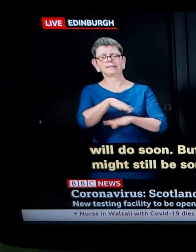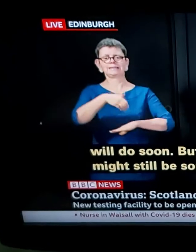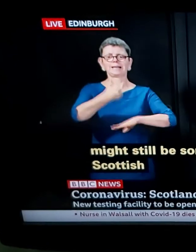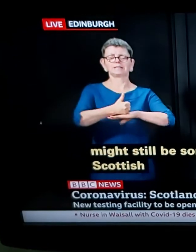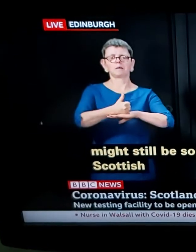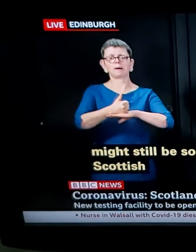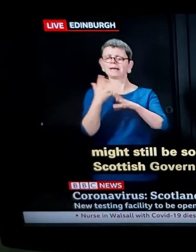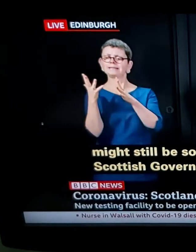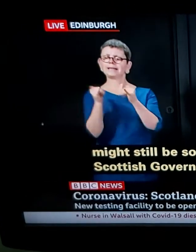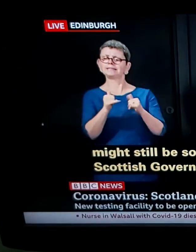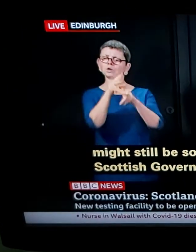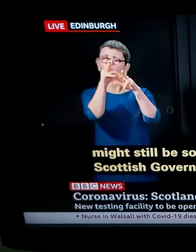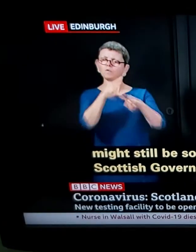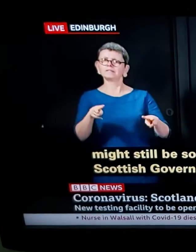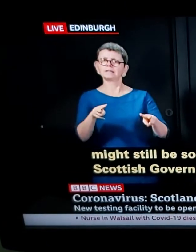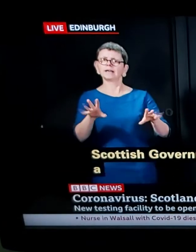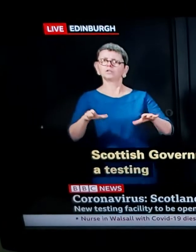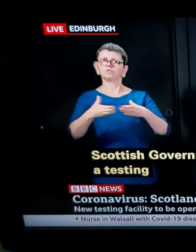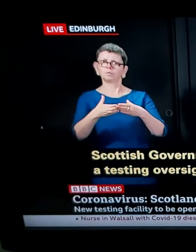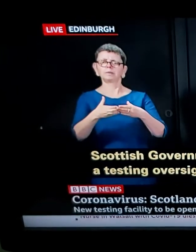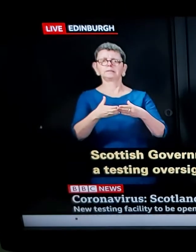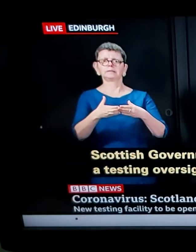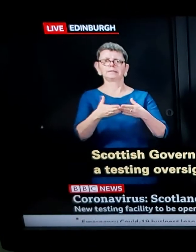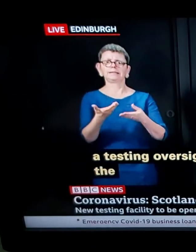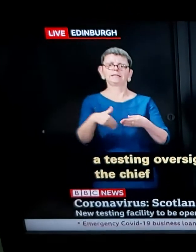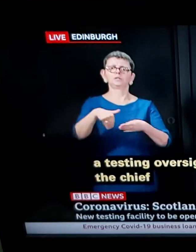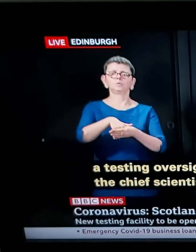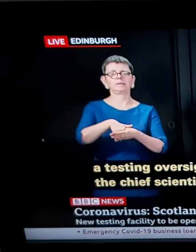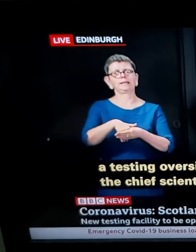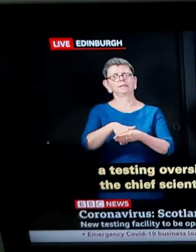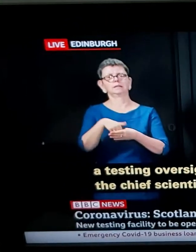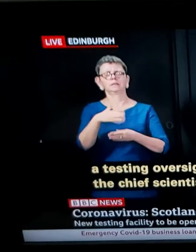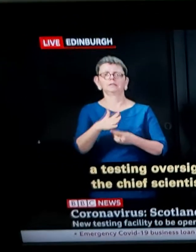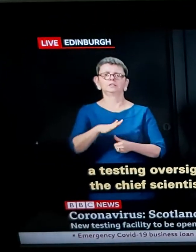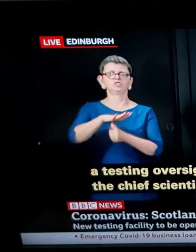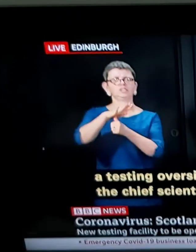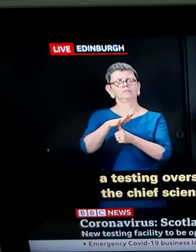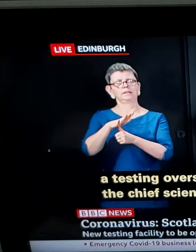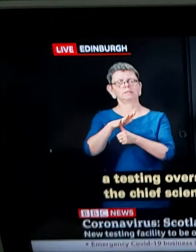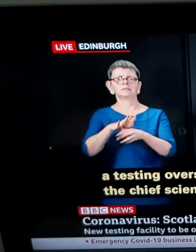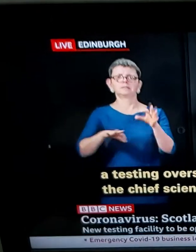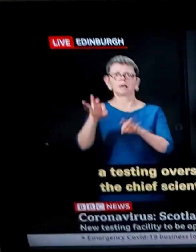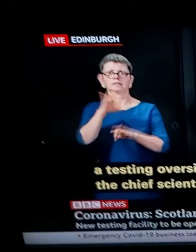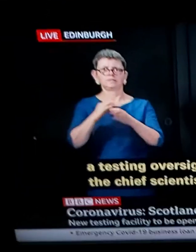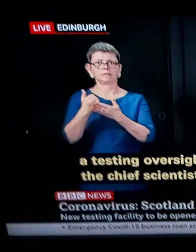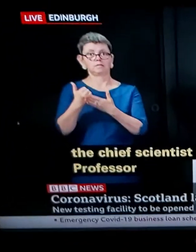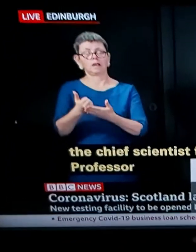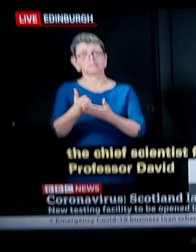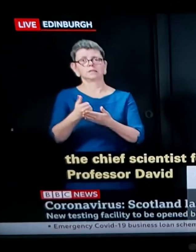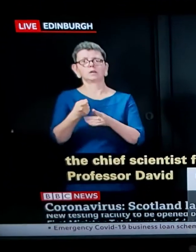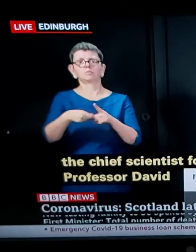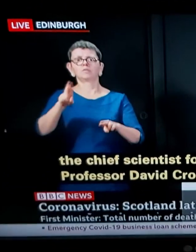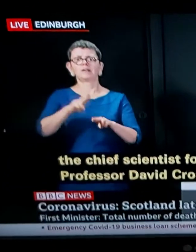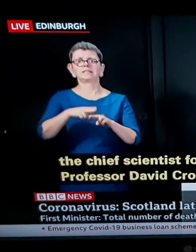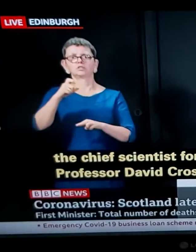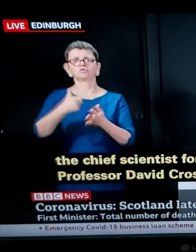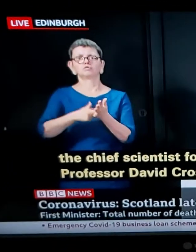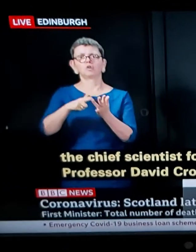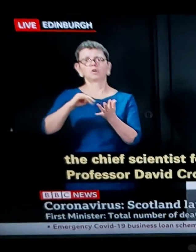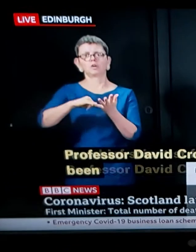oversight group involving the Chief Scientist for Health, Professor David Crossman, and it has been tasked with overseeing the